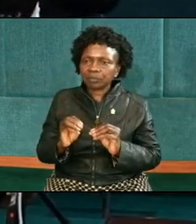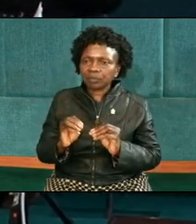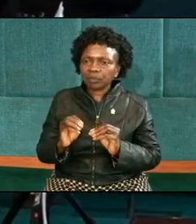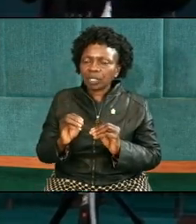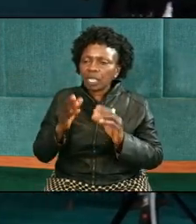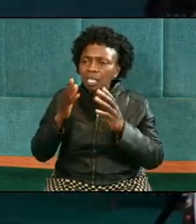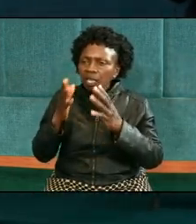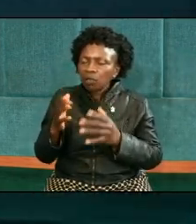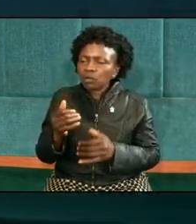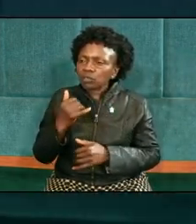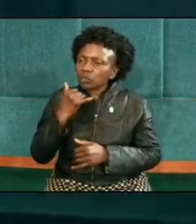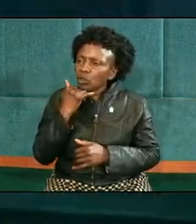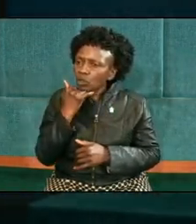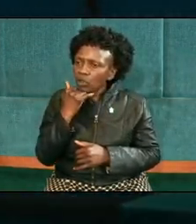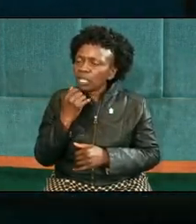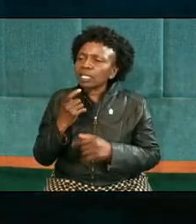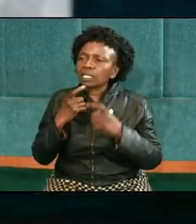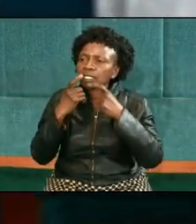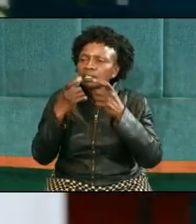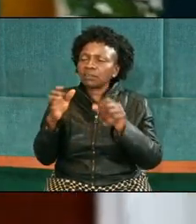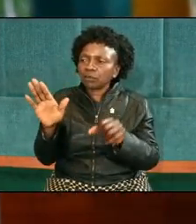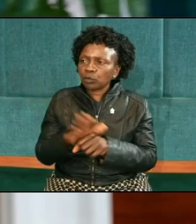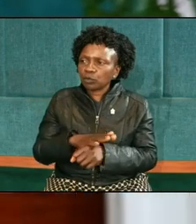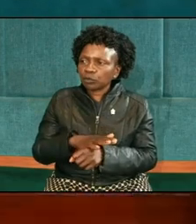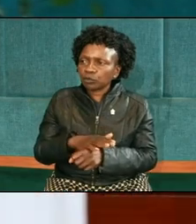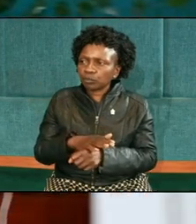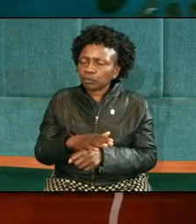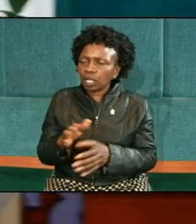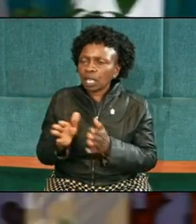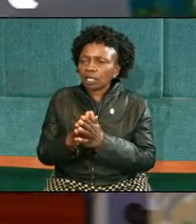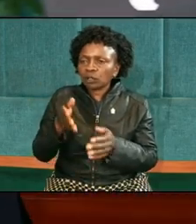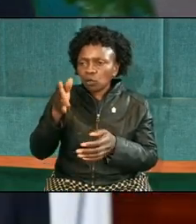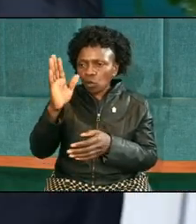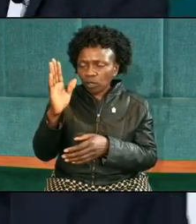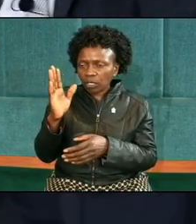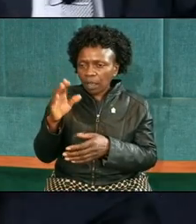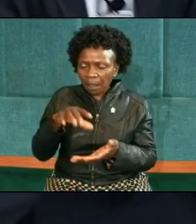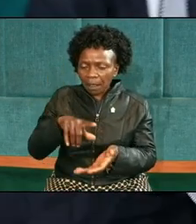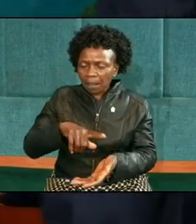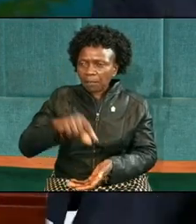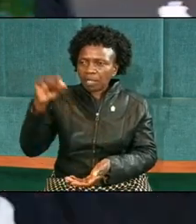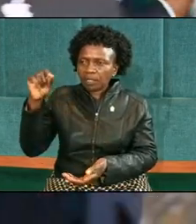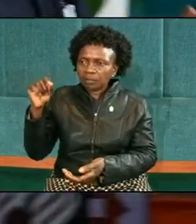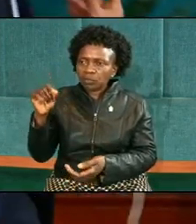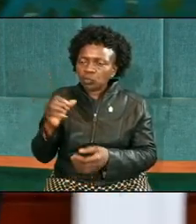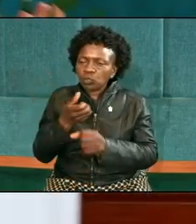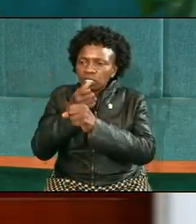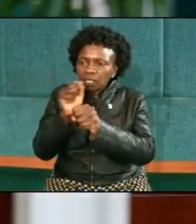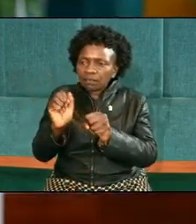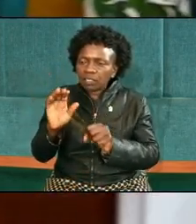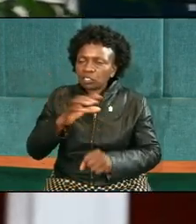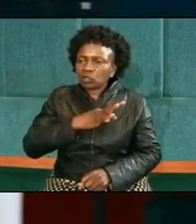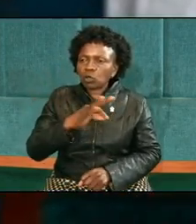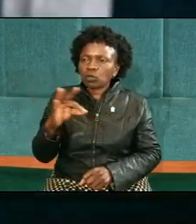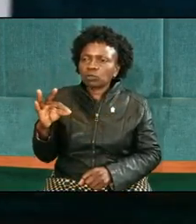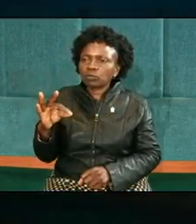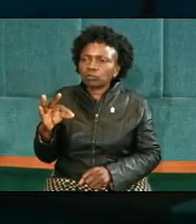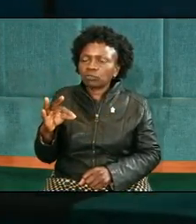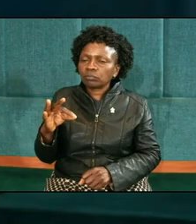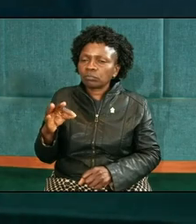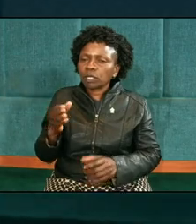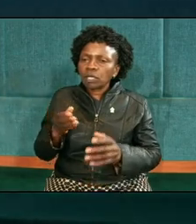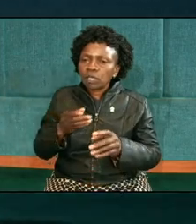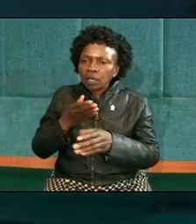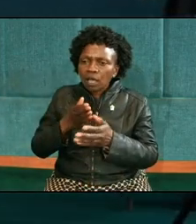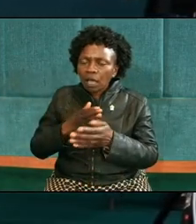up. And God, that's why God picked him to save his soul. So now after the three nights experience,